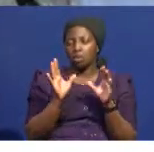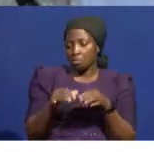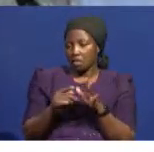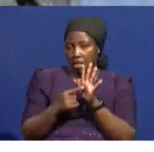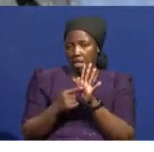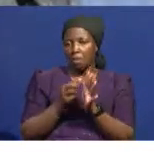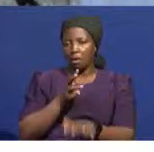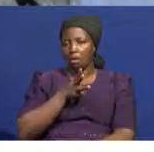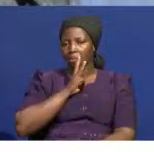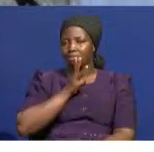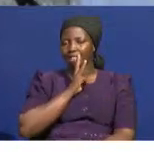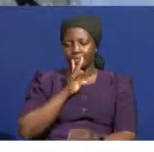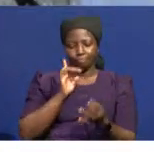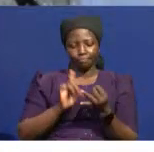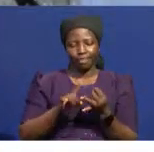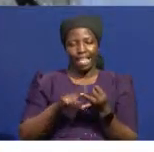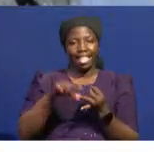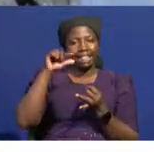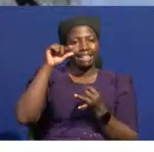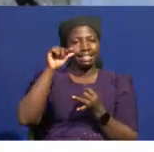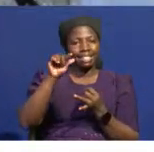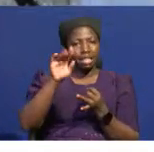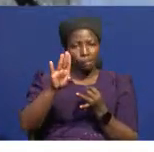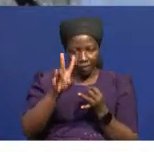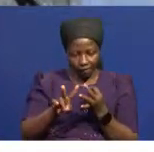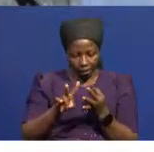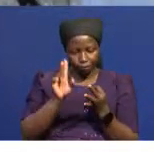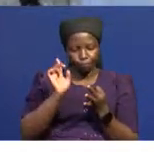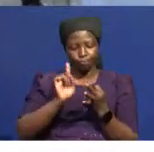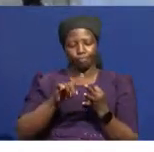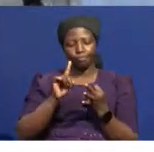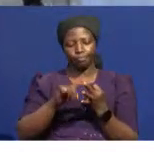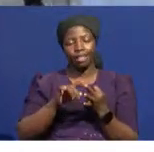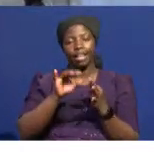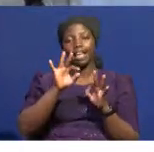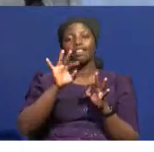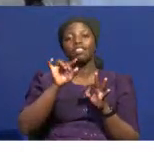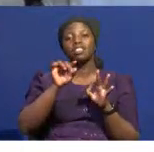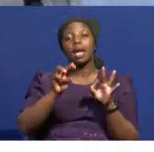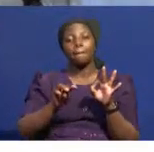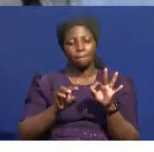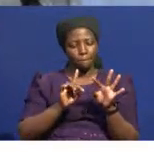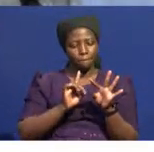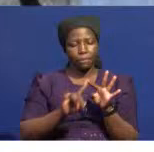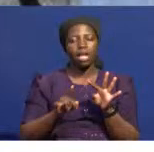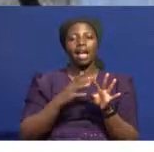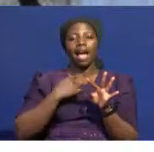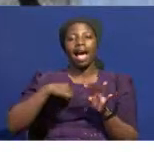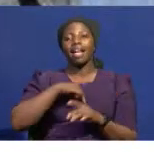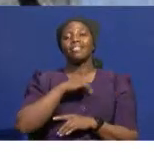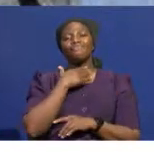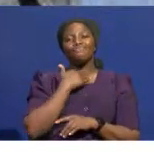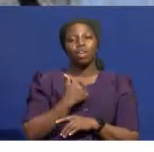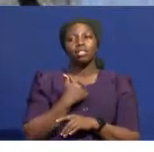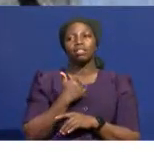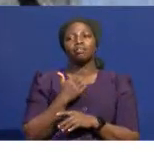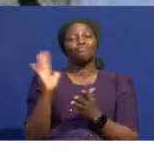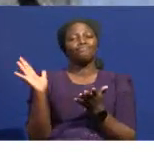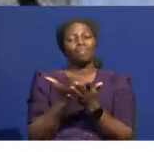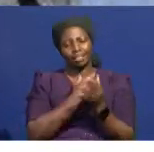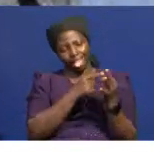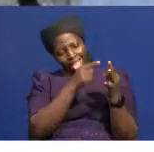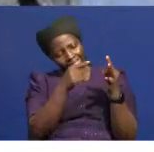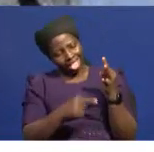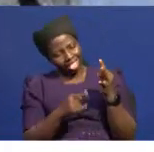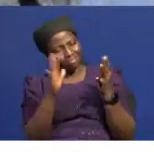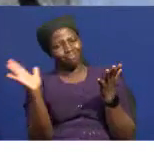water, things like gender-based violence, things like FGM. We want to bring these things out of the community because they